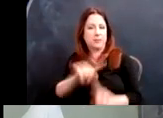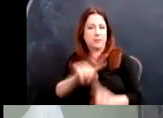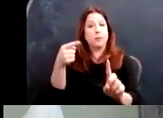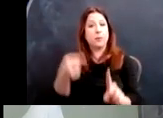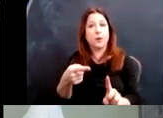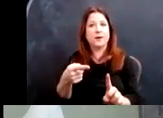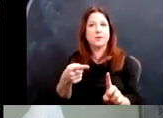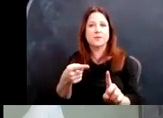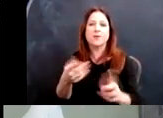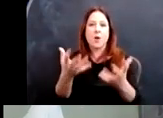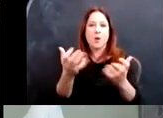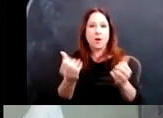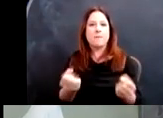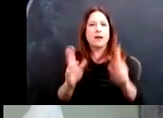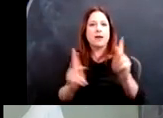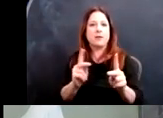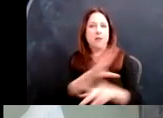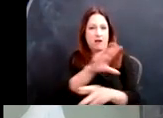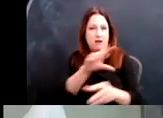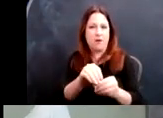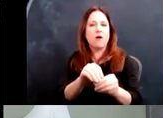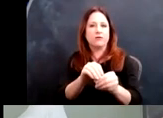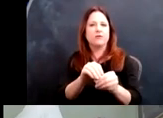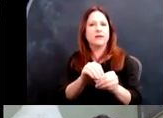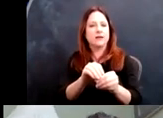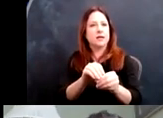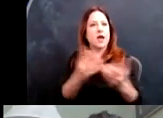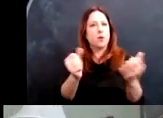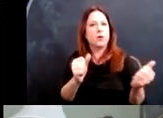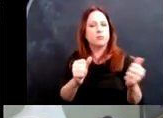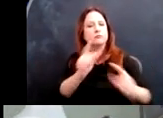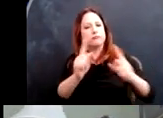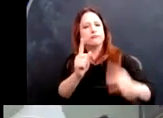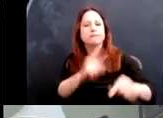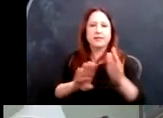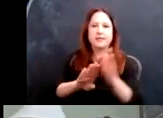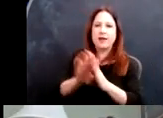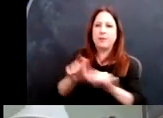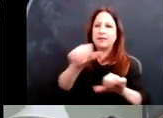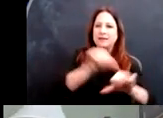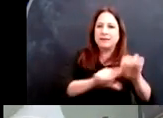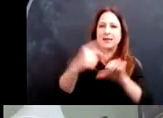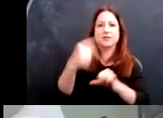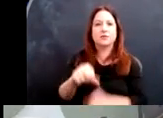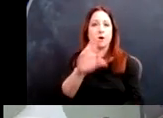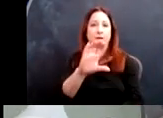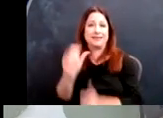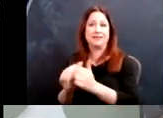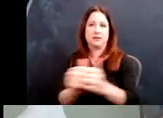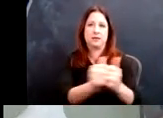many people, multiple stakeholders that are involved in this. And we really want to be in conversation, developing the science on recovery community centers